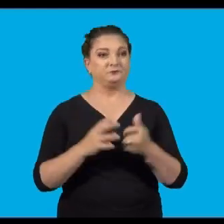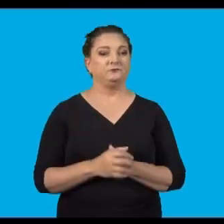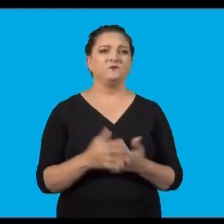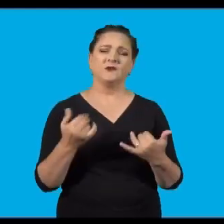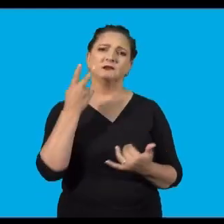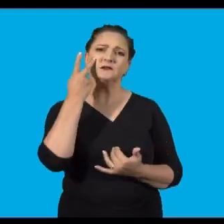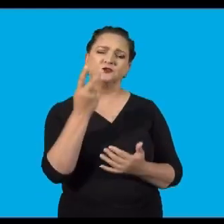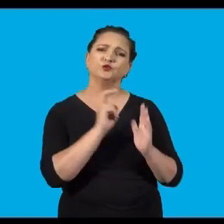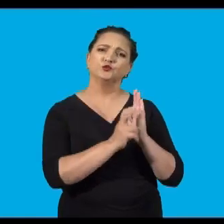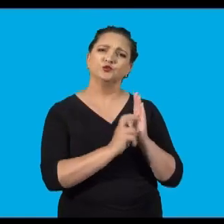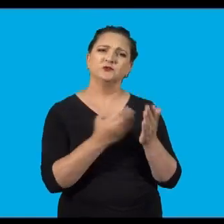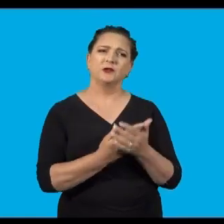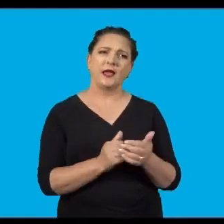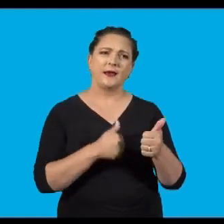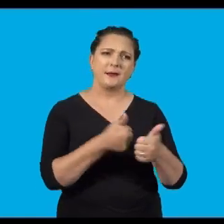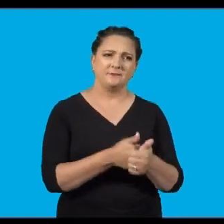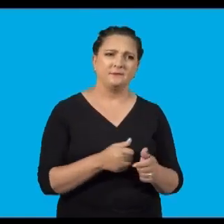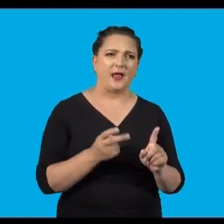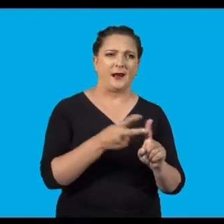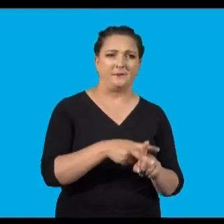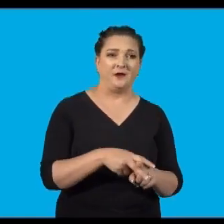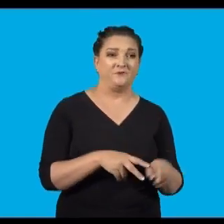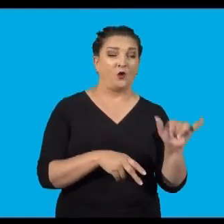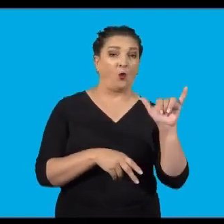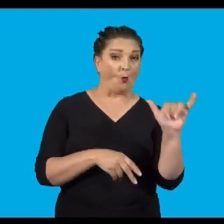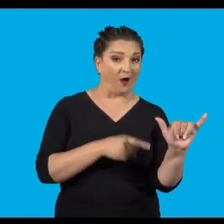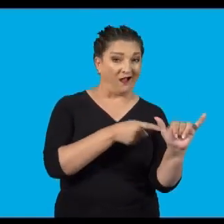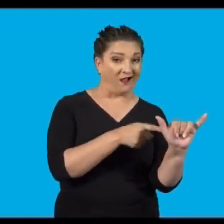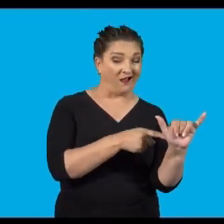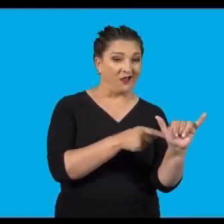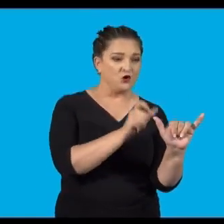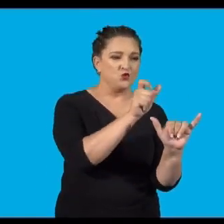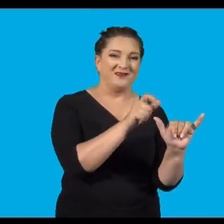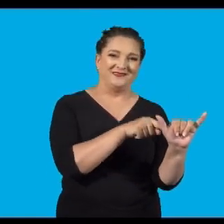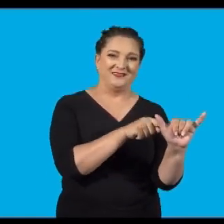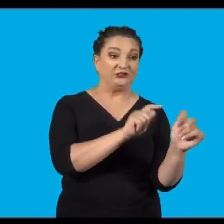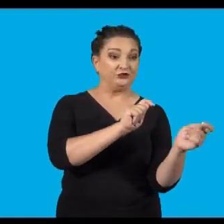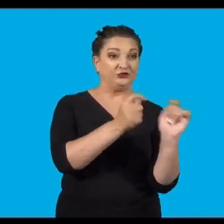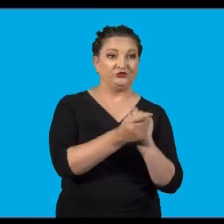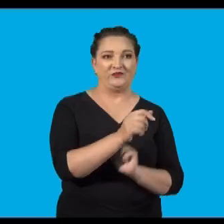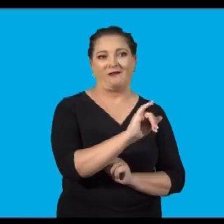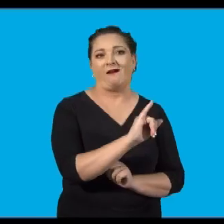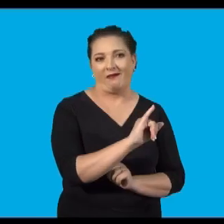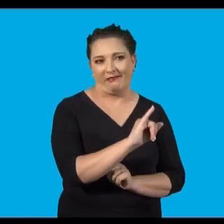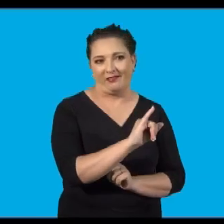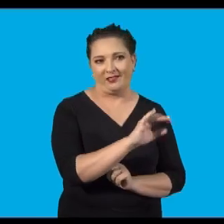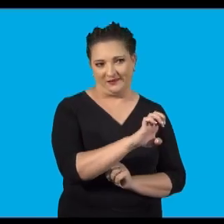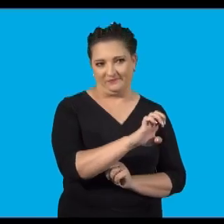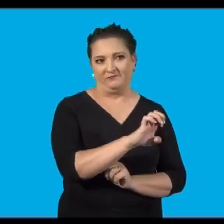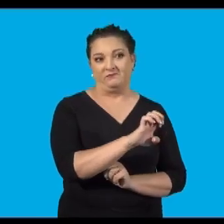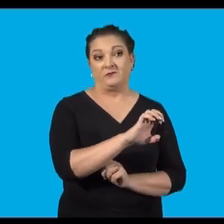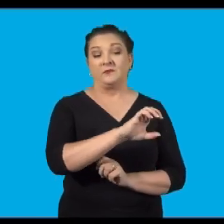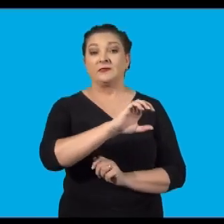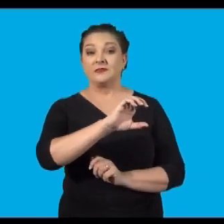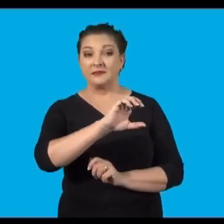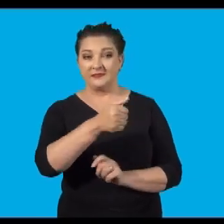can apply these rules. When a word ends on the letter Y, you have to change the Y to an I